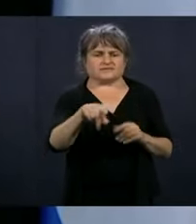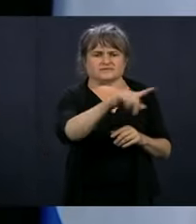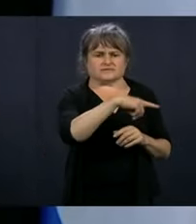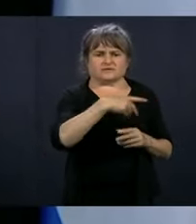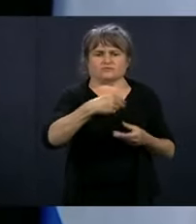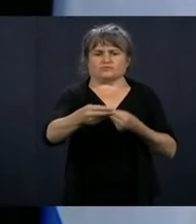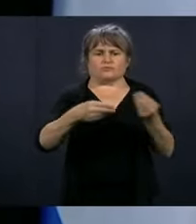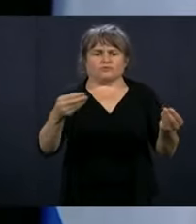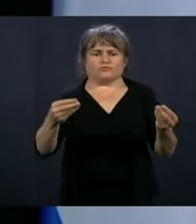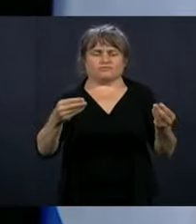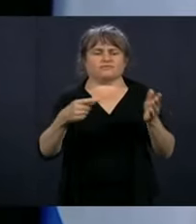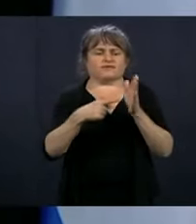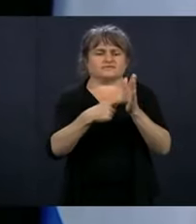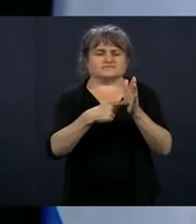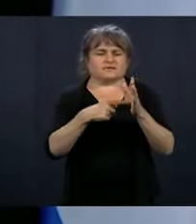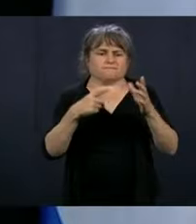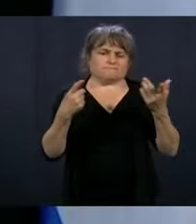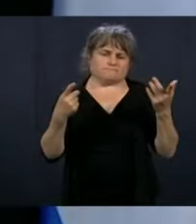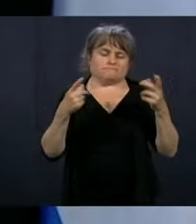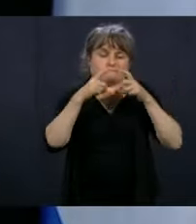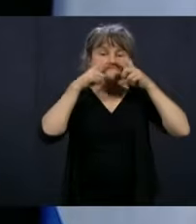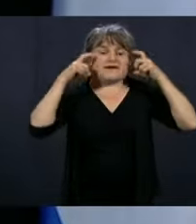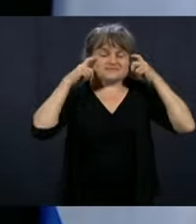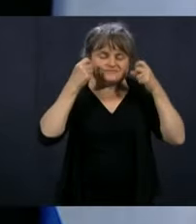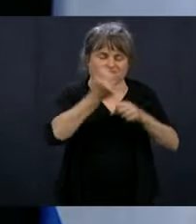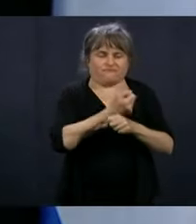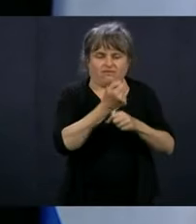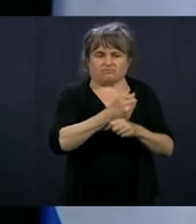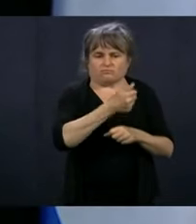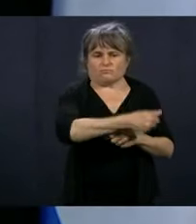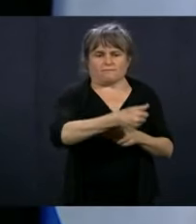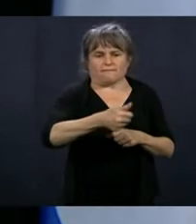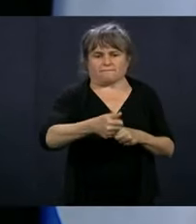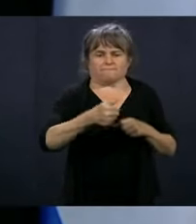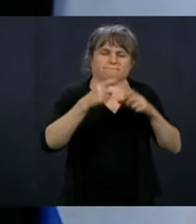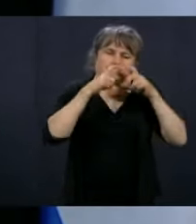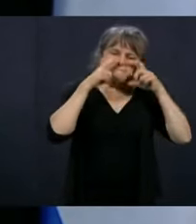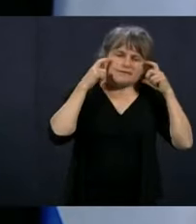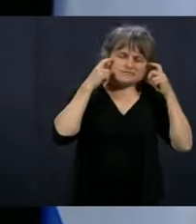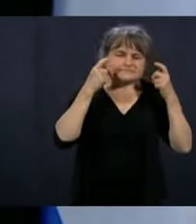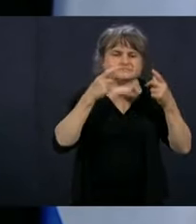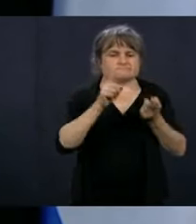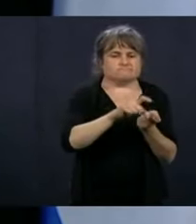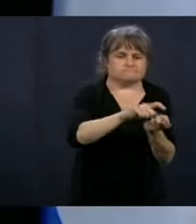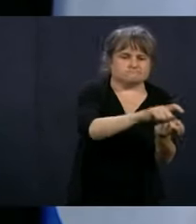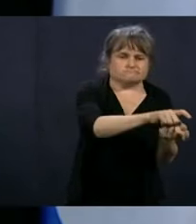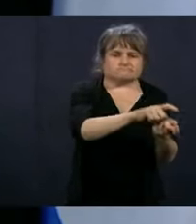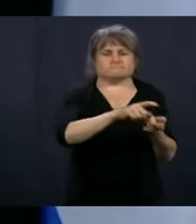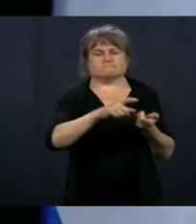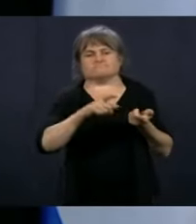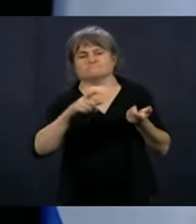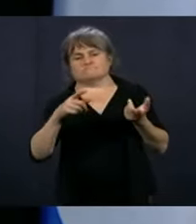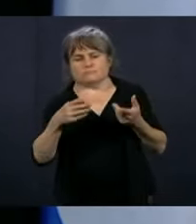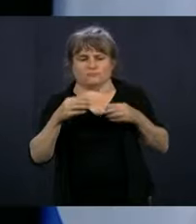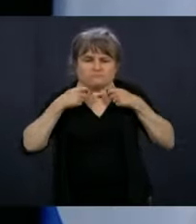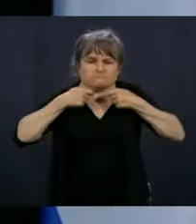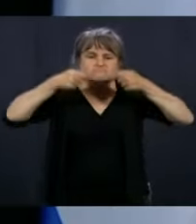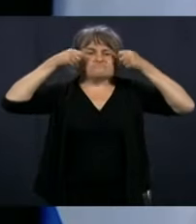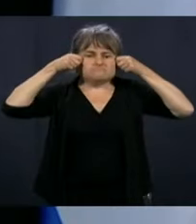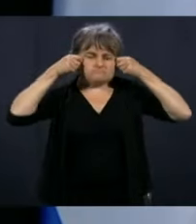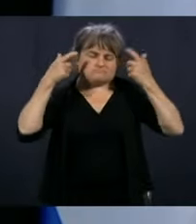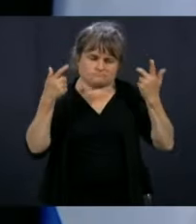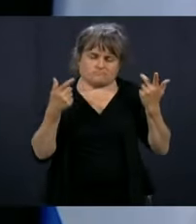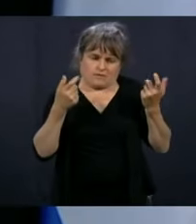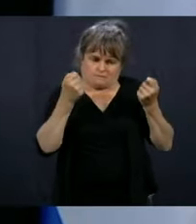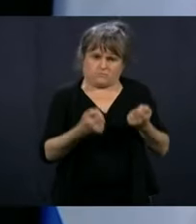others accessible, and I think that many companies can make very high-quality face coverings that do have an impact in community